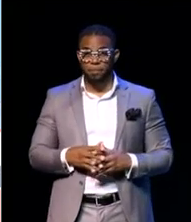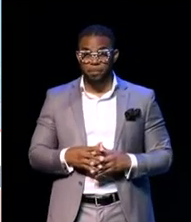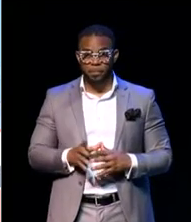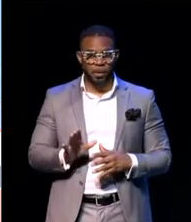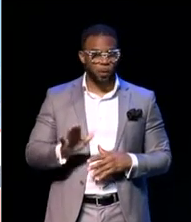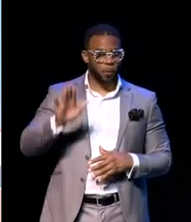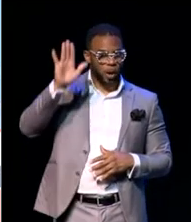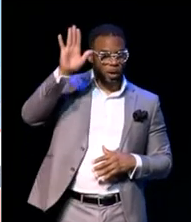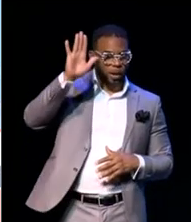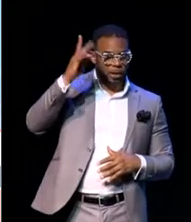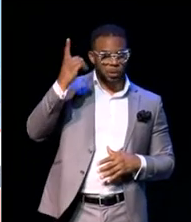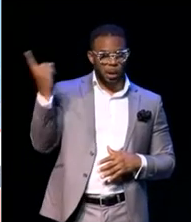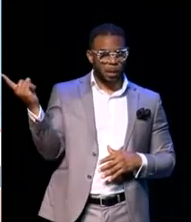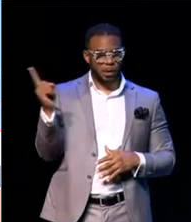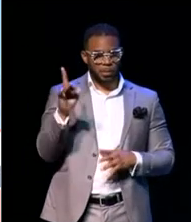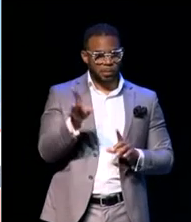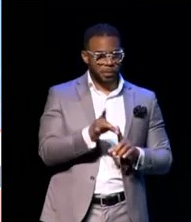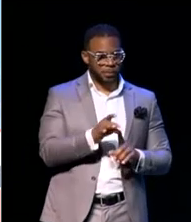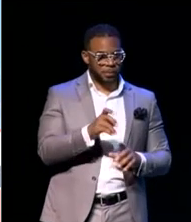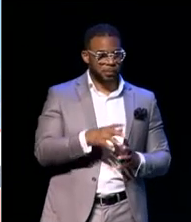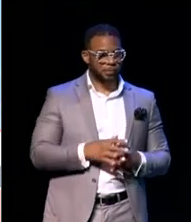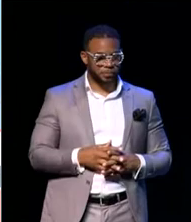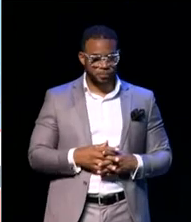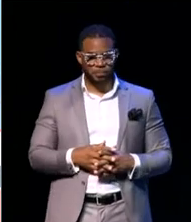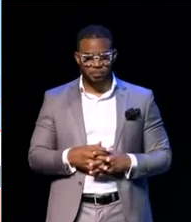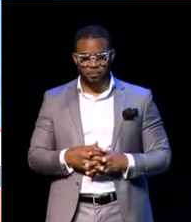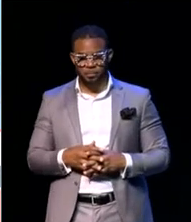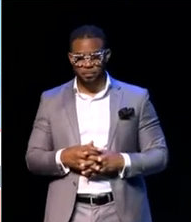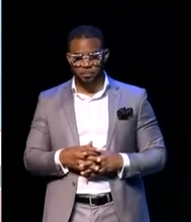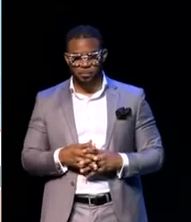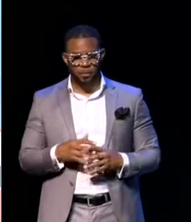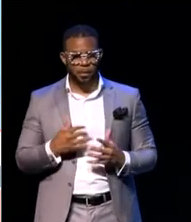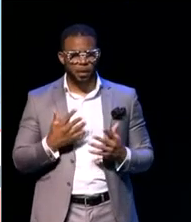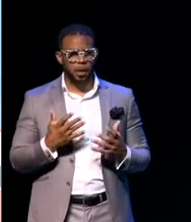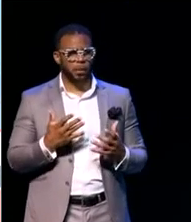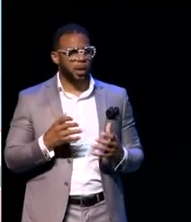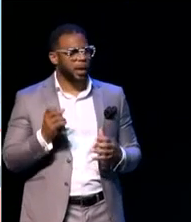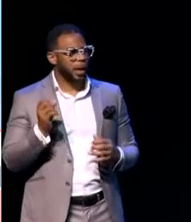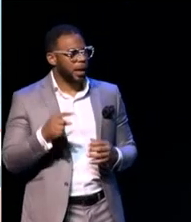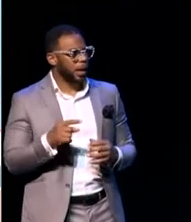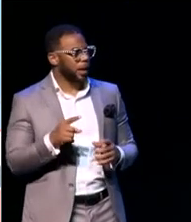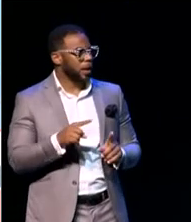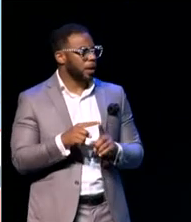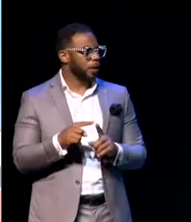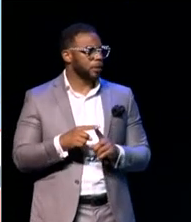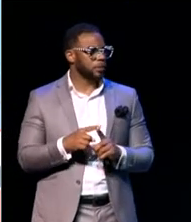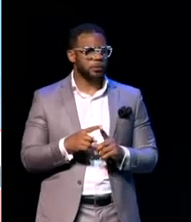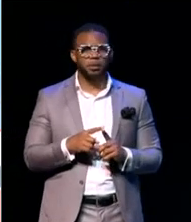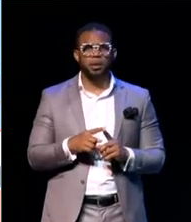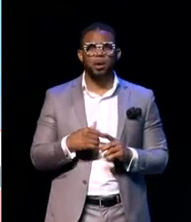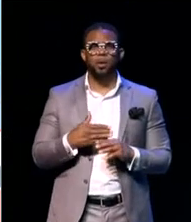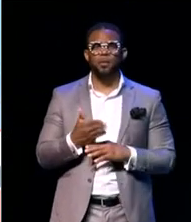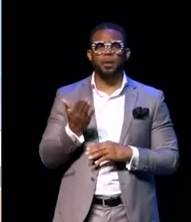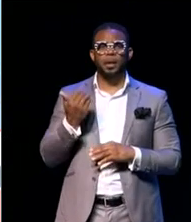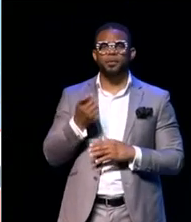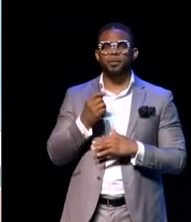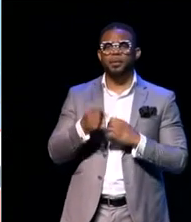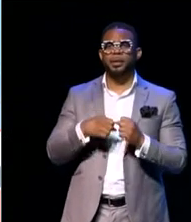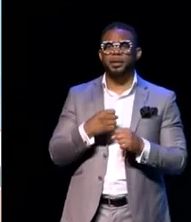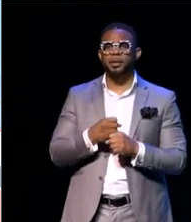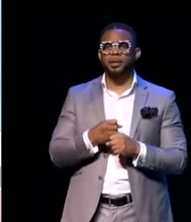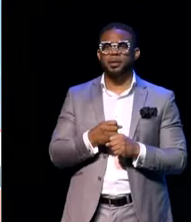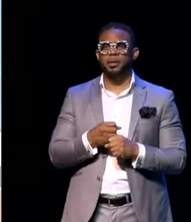just raise your hand so that that card can be picked up. I just wanted to ask also, over the last few